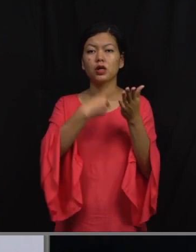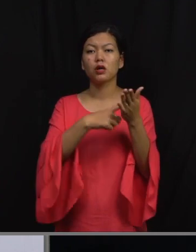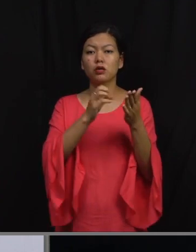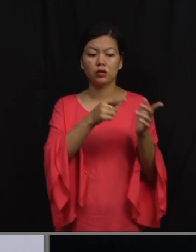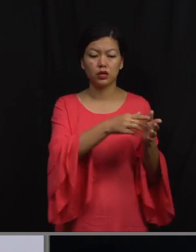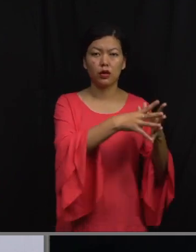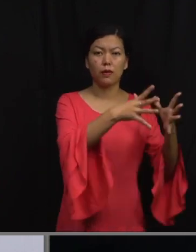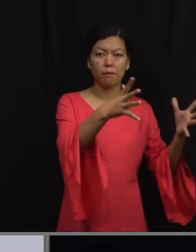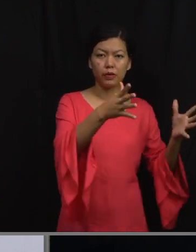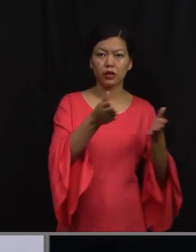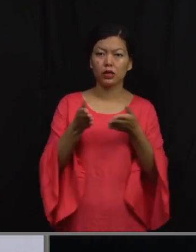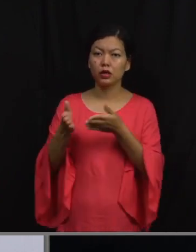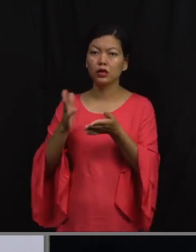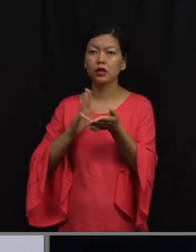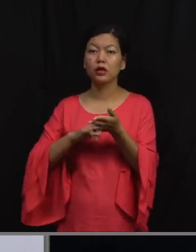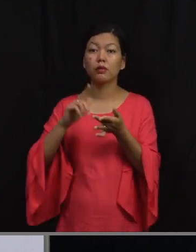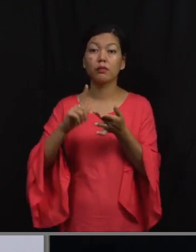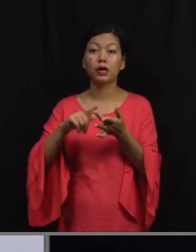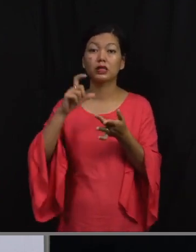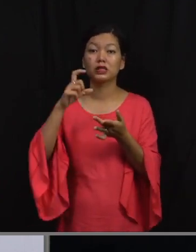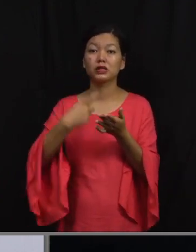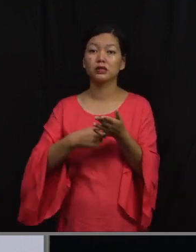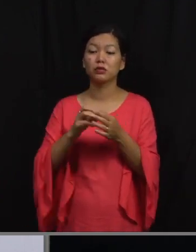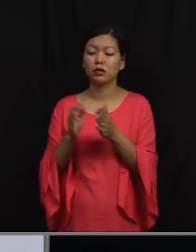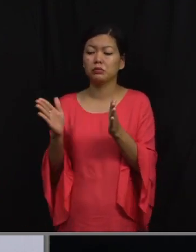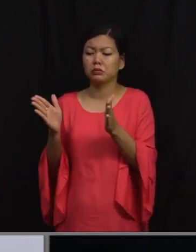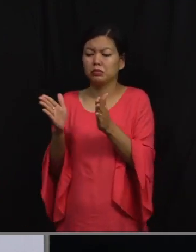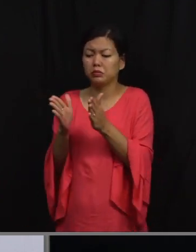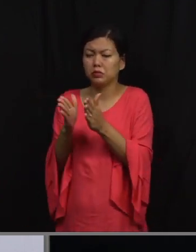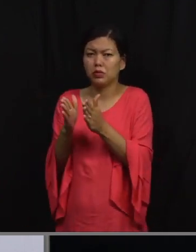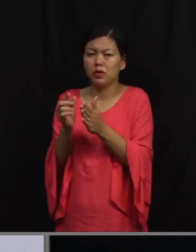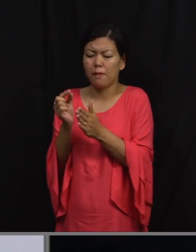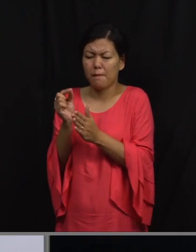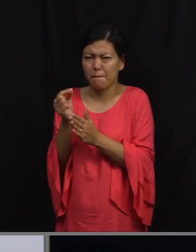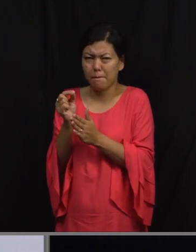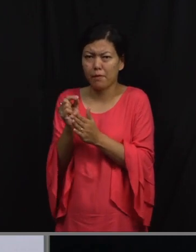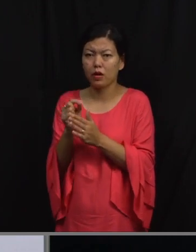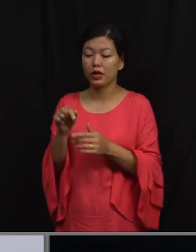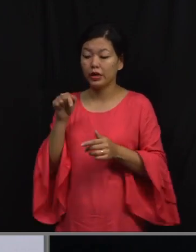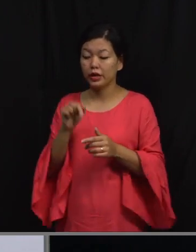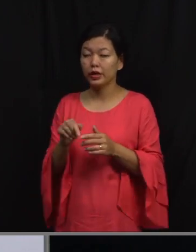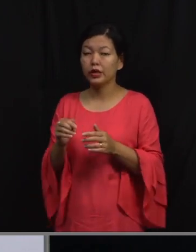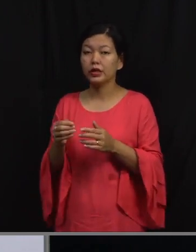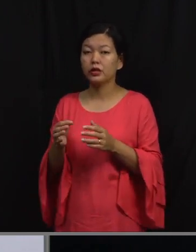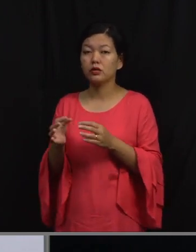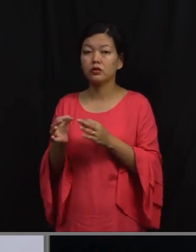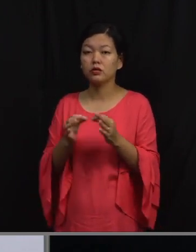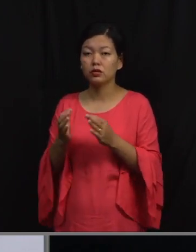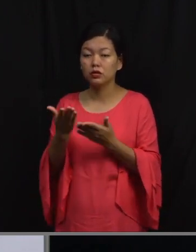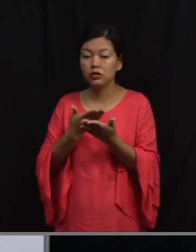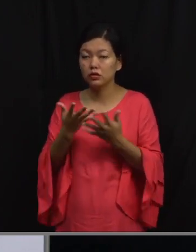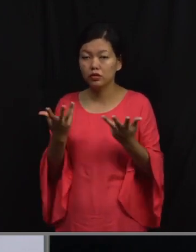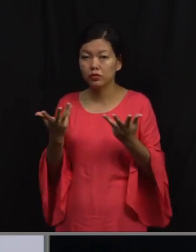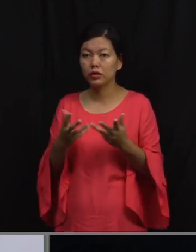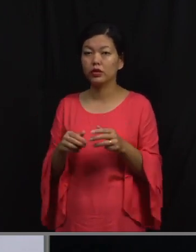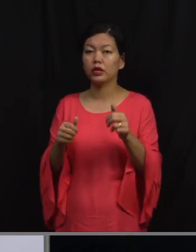Very small. Like in microscopic domain, we are going to discuss the atomic particles and subatomic particles, what